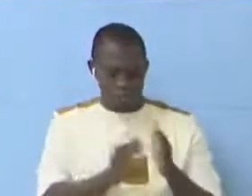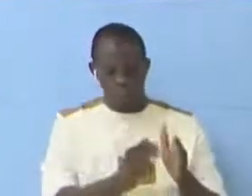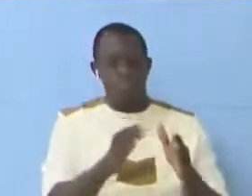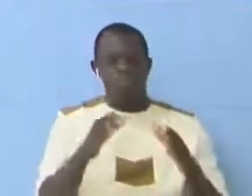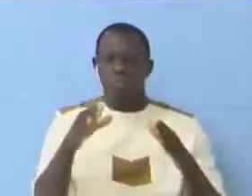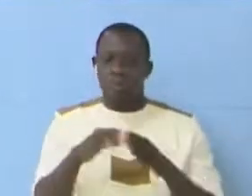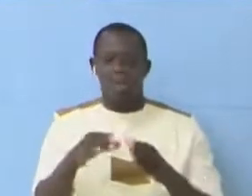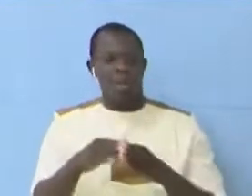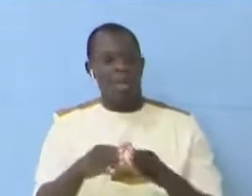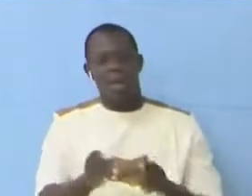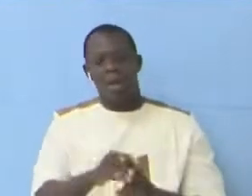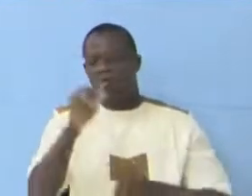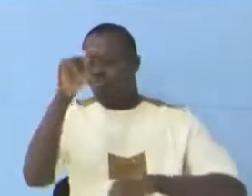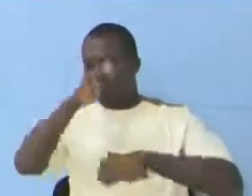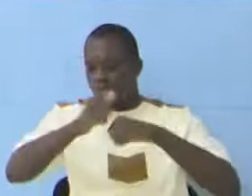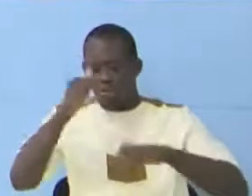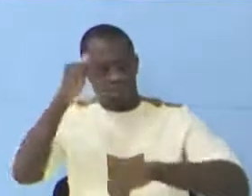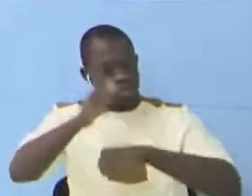tortured.